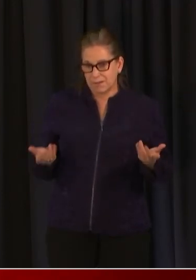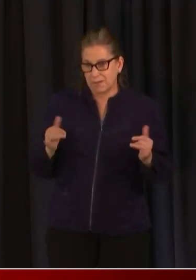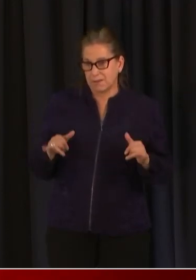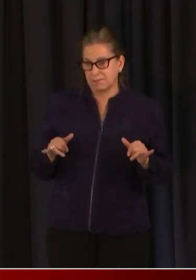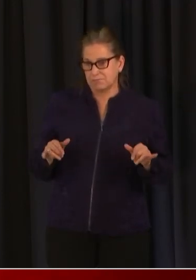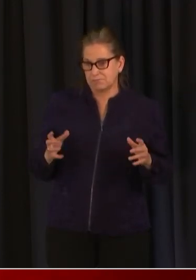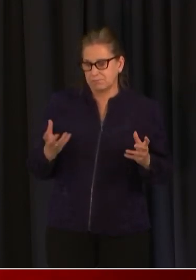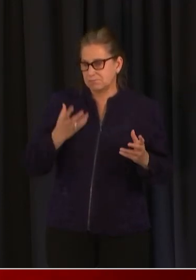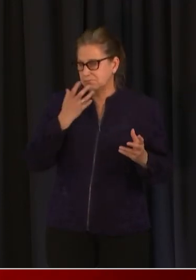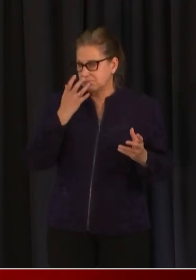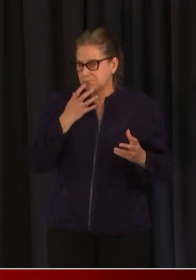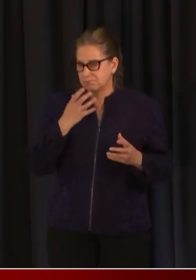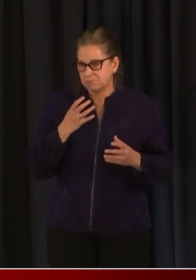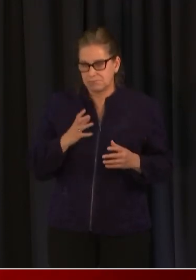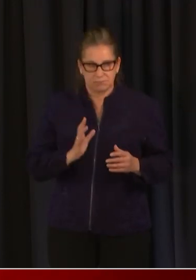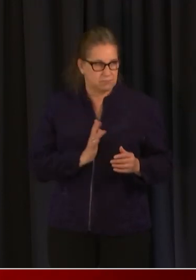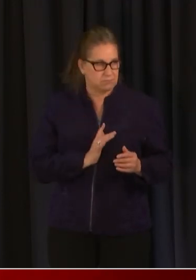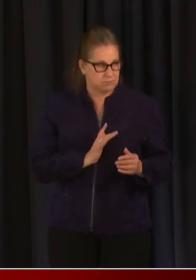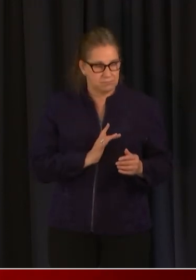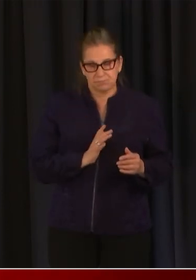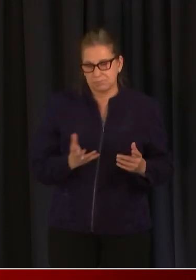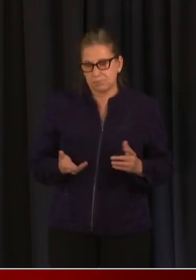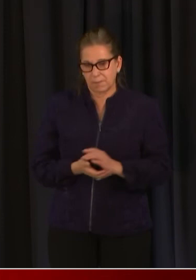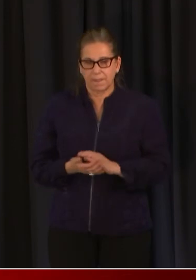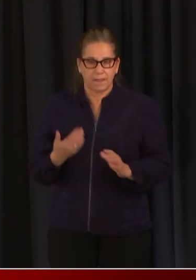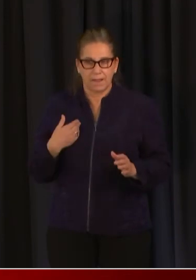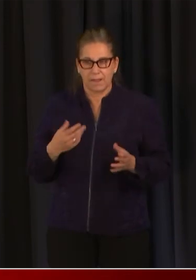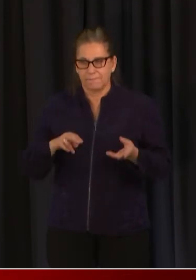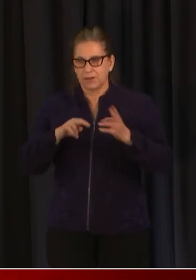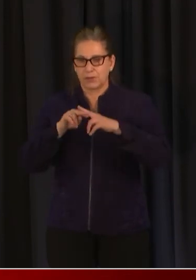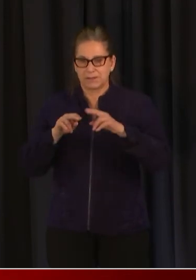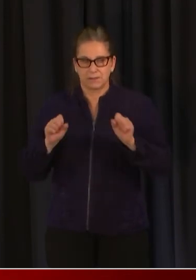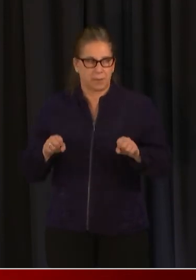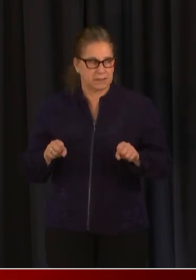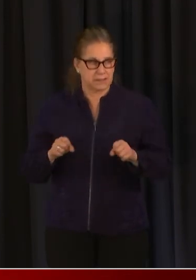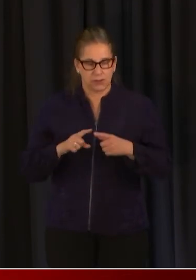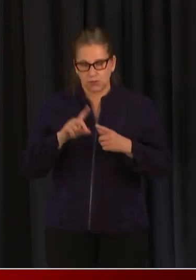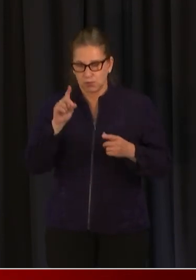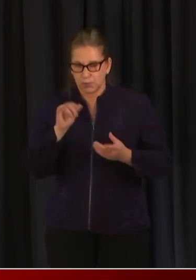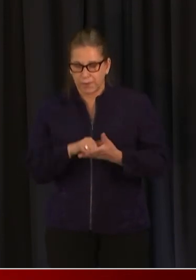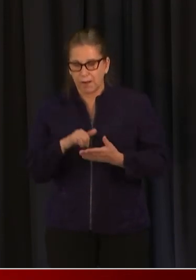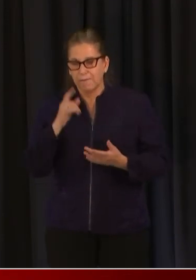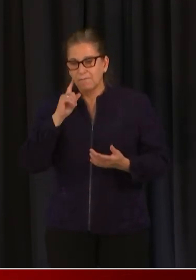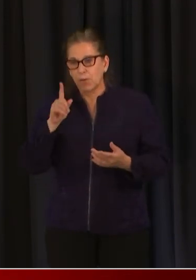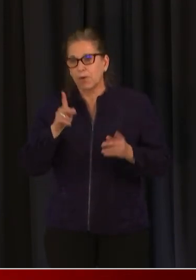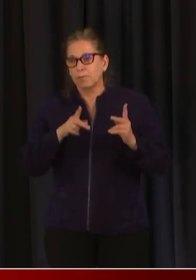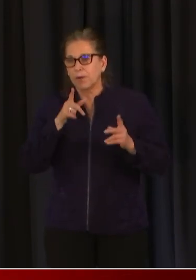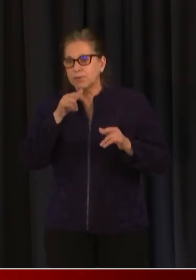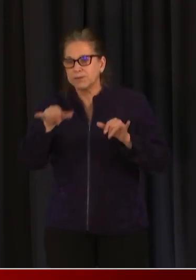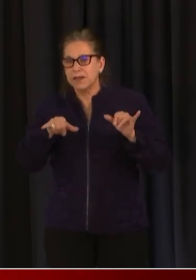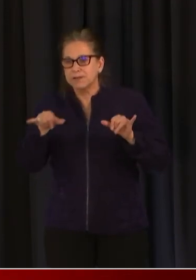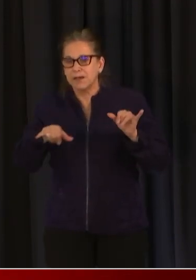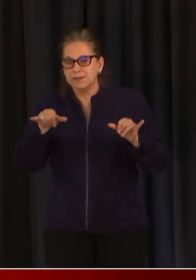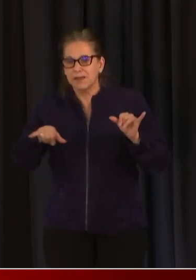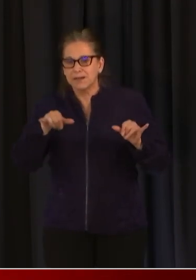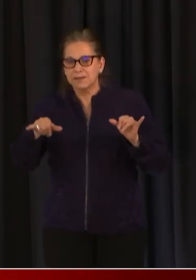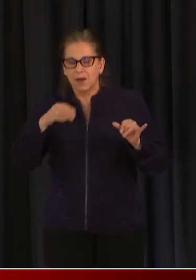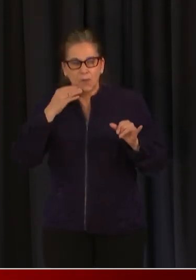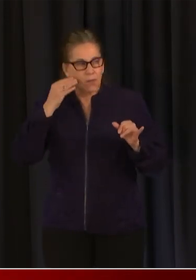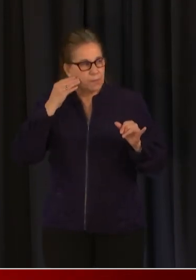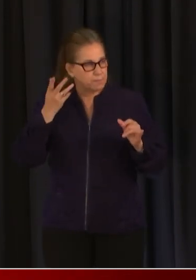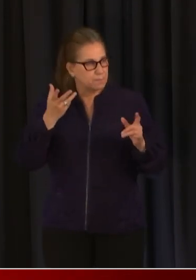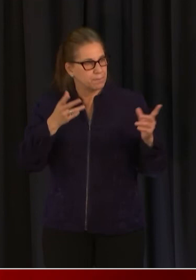in that system, and we anticipate that some of the seniors who haven't been vaccinated yet may be homebound or have substantial